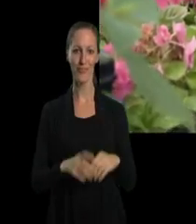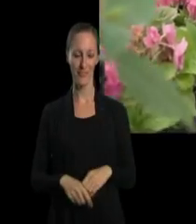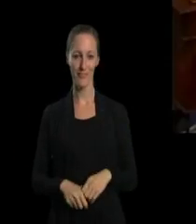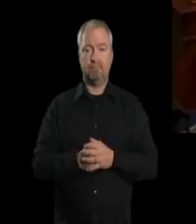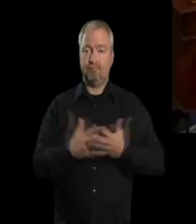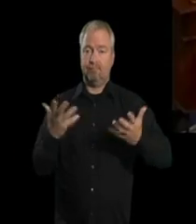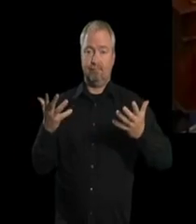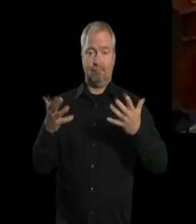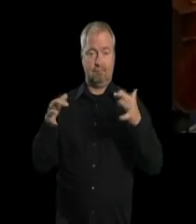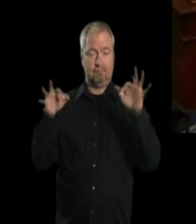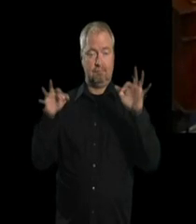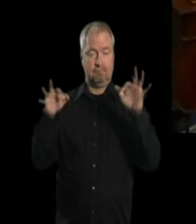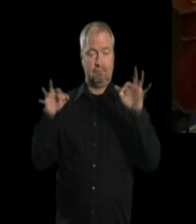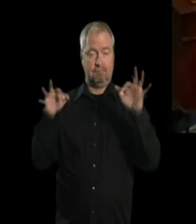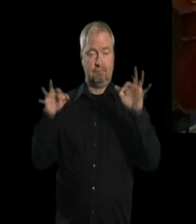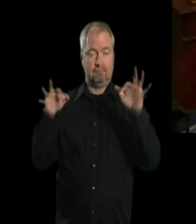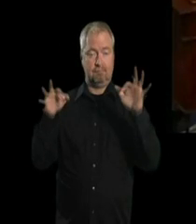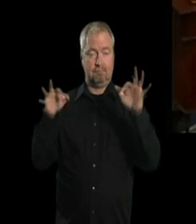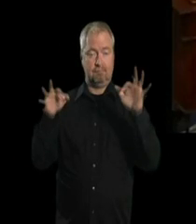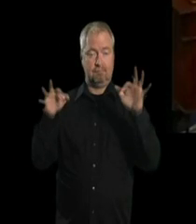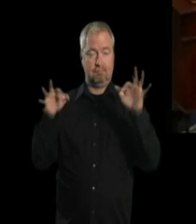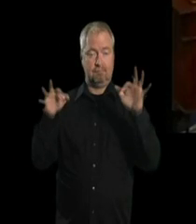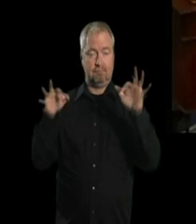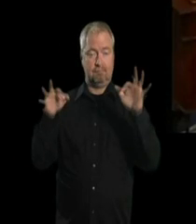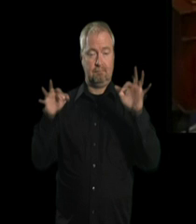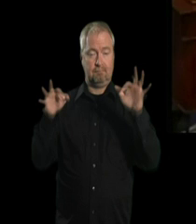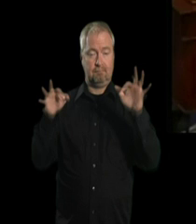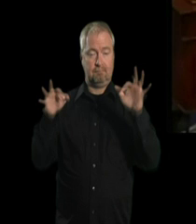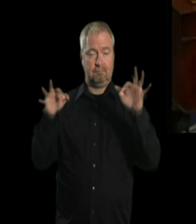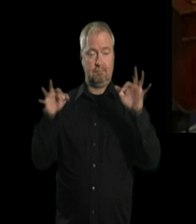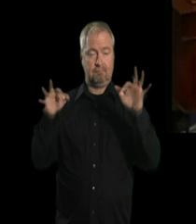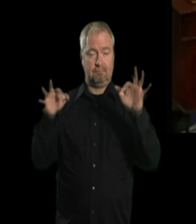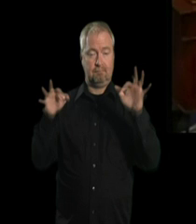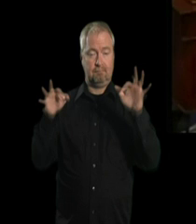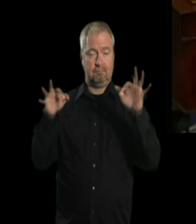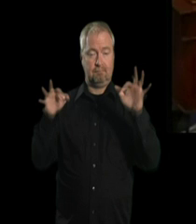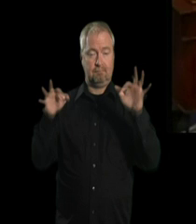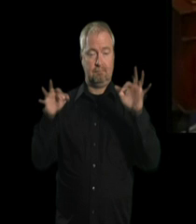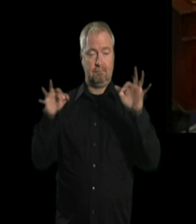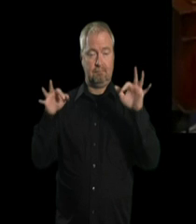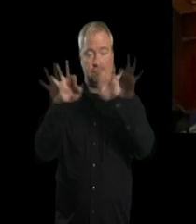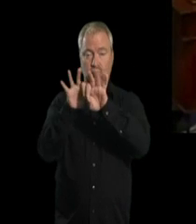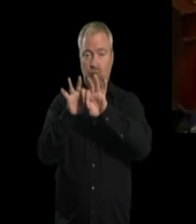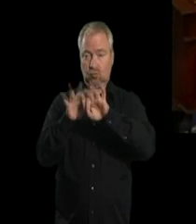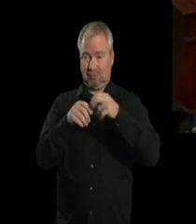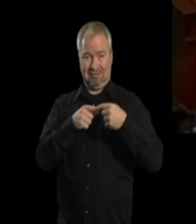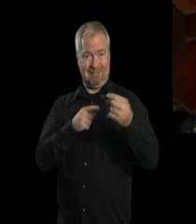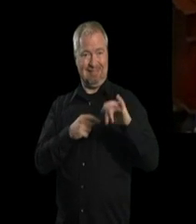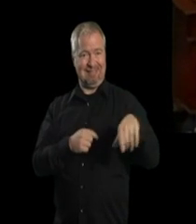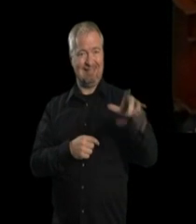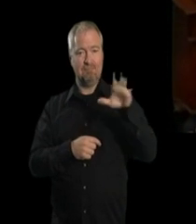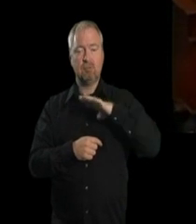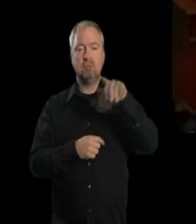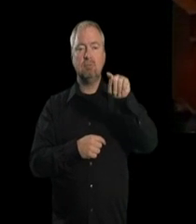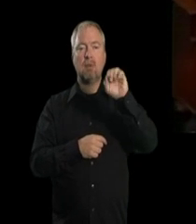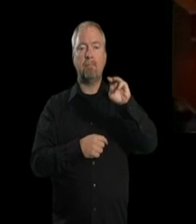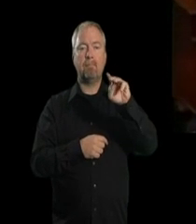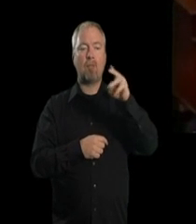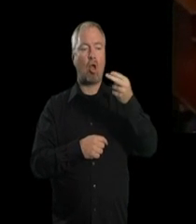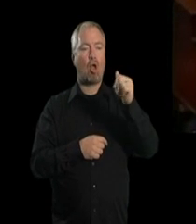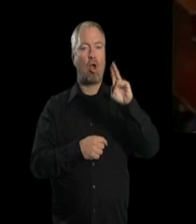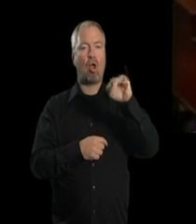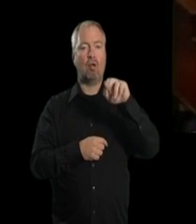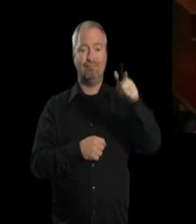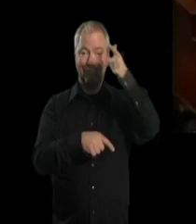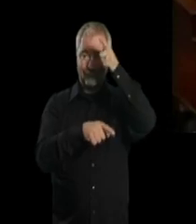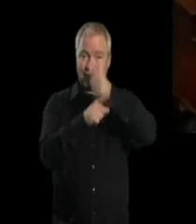worth it. July 13th, 1990, Tom Harkin signs on the Senate floor. The guy across the table from me, the Democrat, was